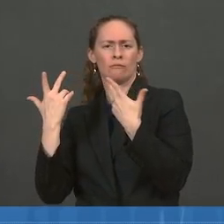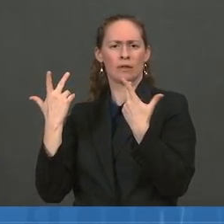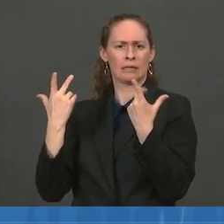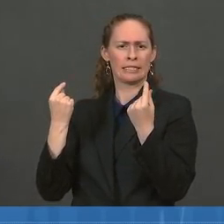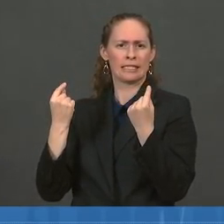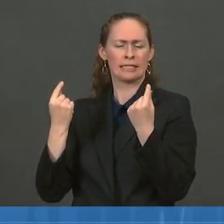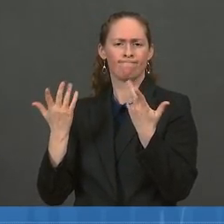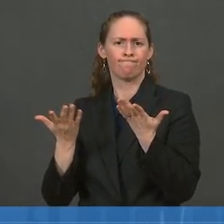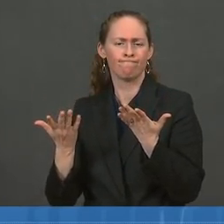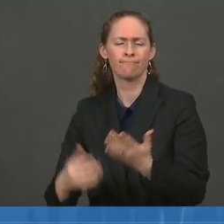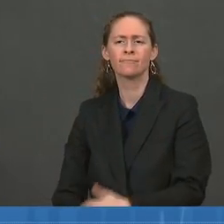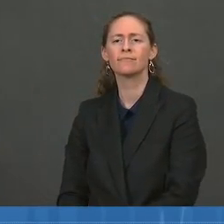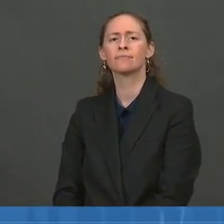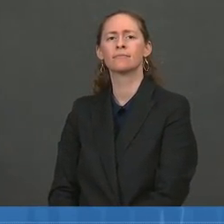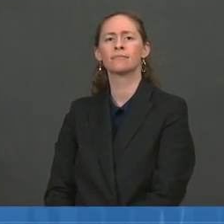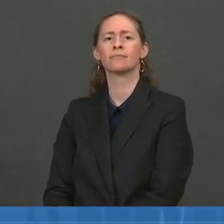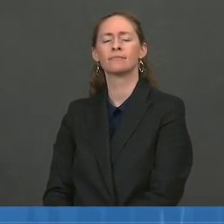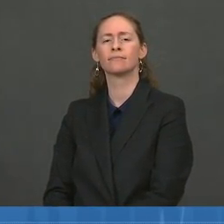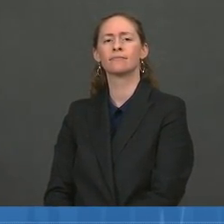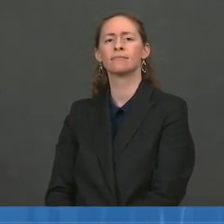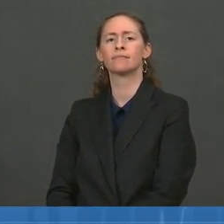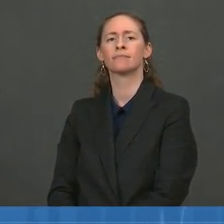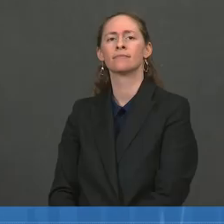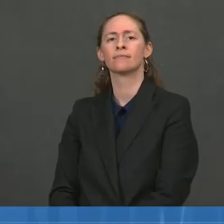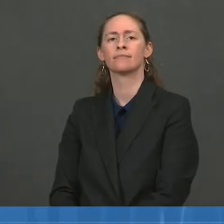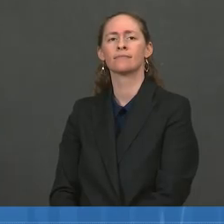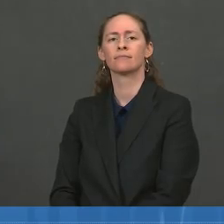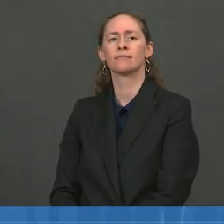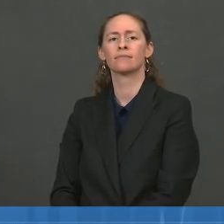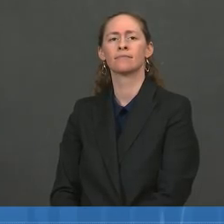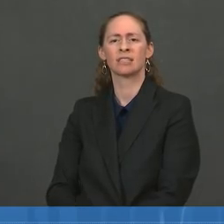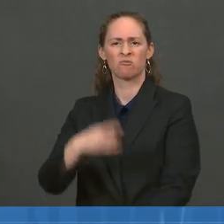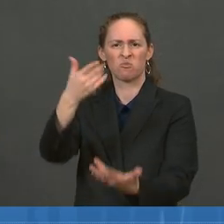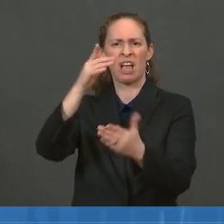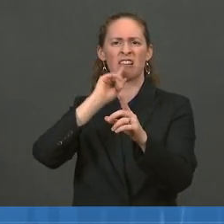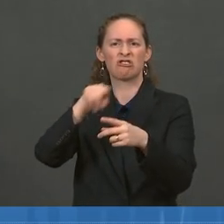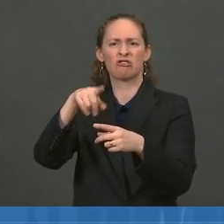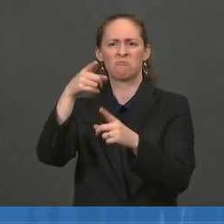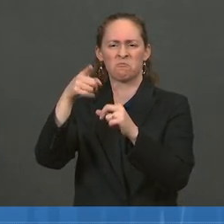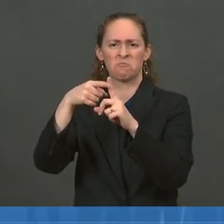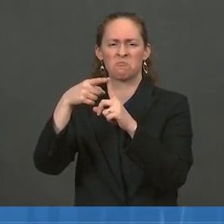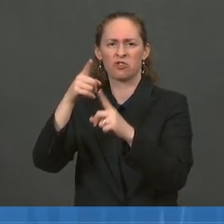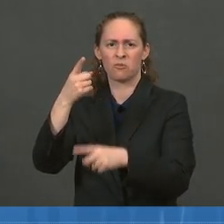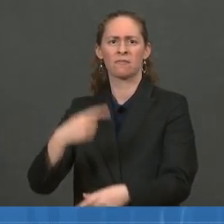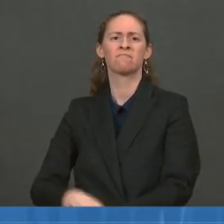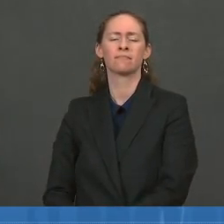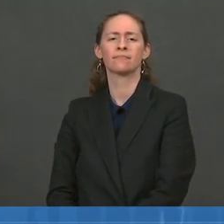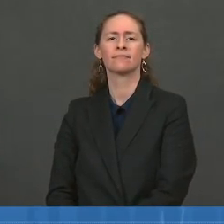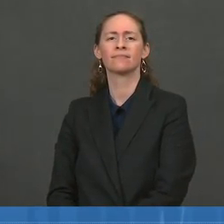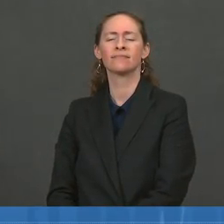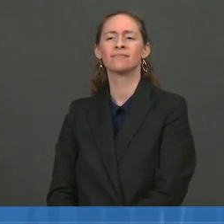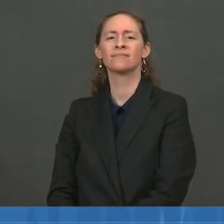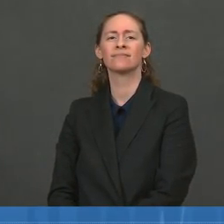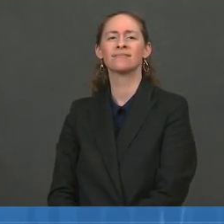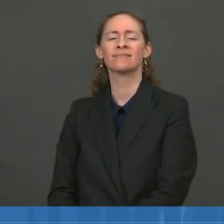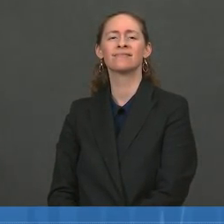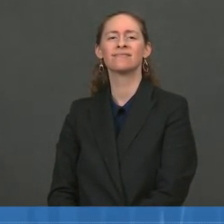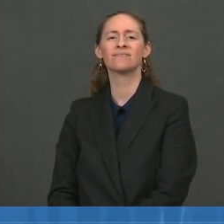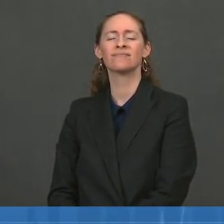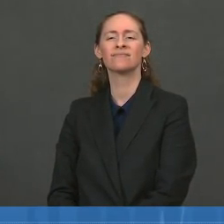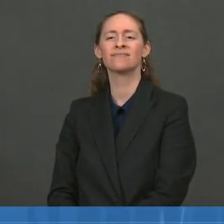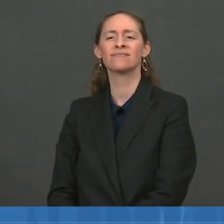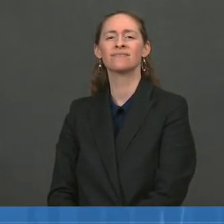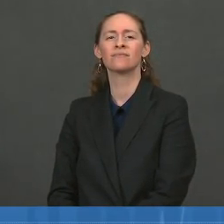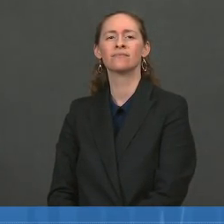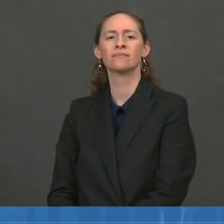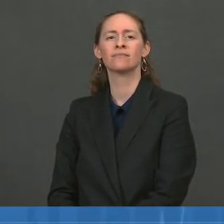Fauci on the protection of the vaccines. Yeah, so we're doing, you know, about 1.5 million PCR